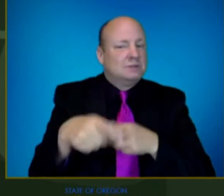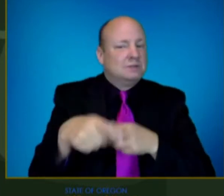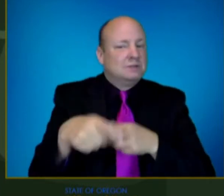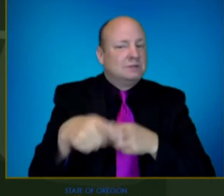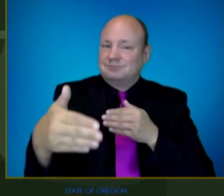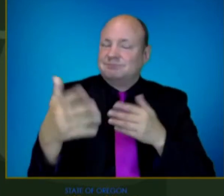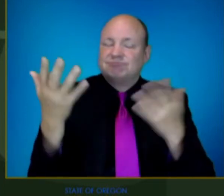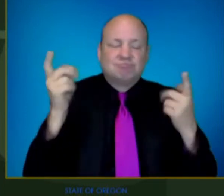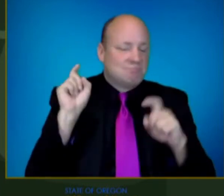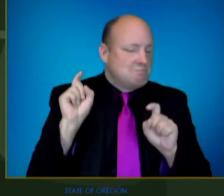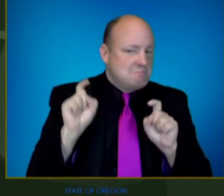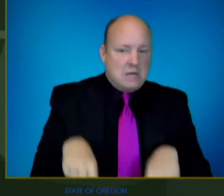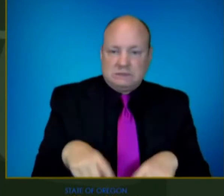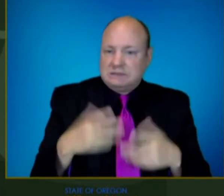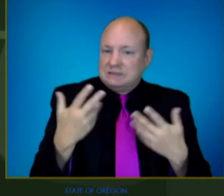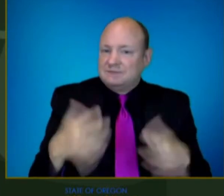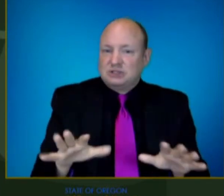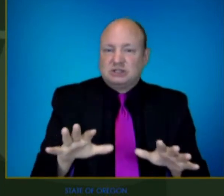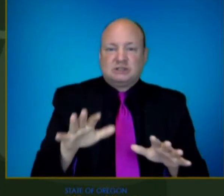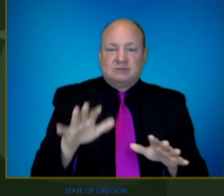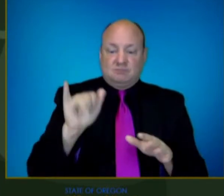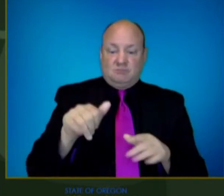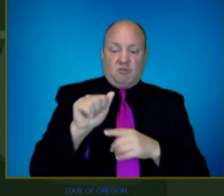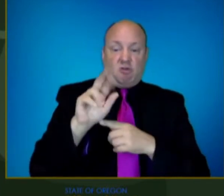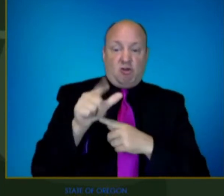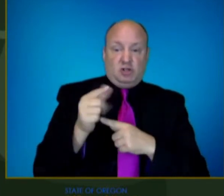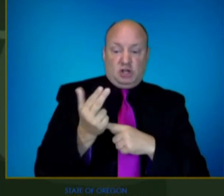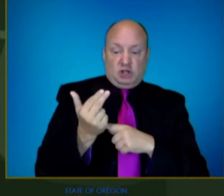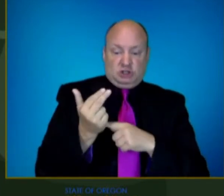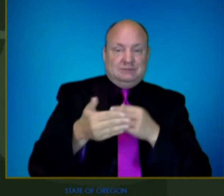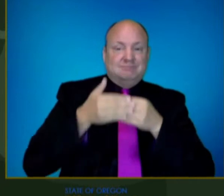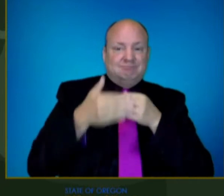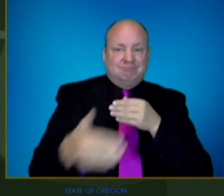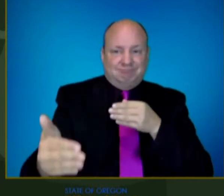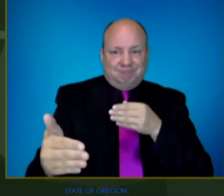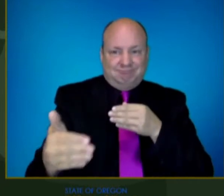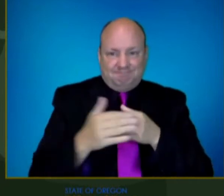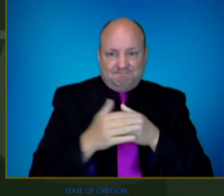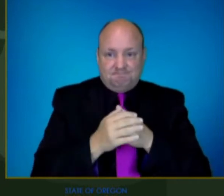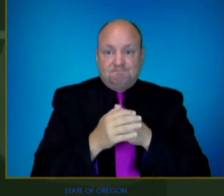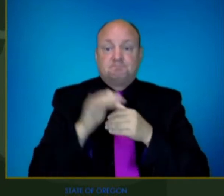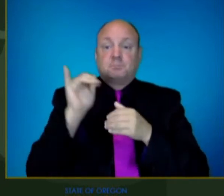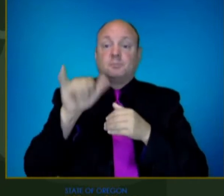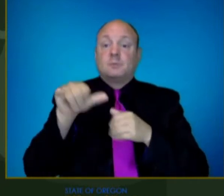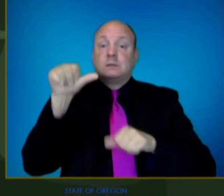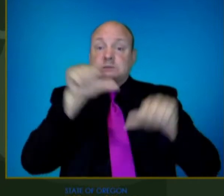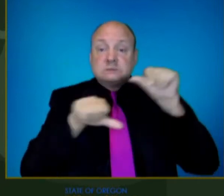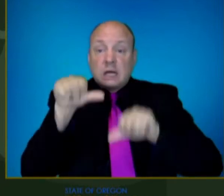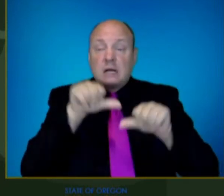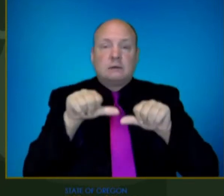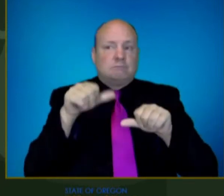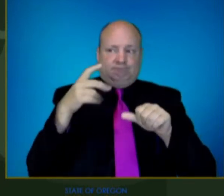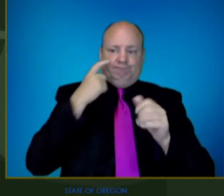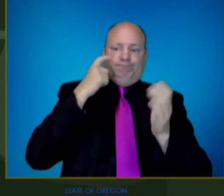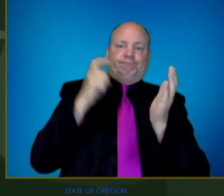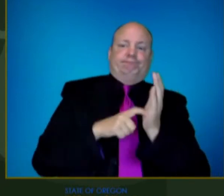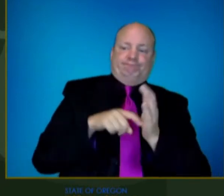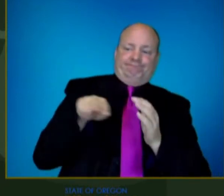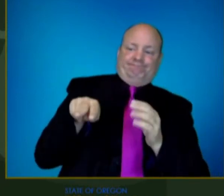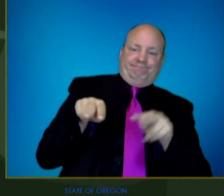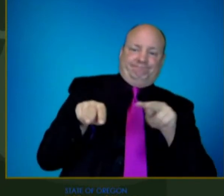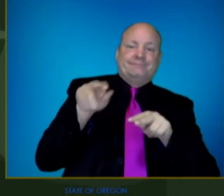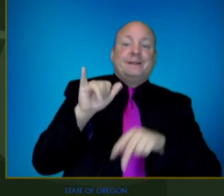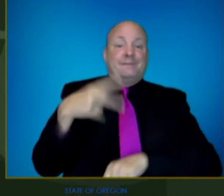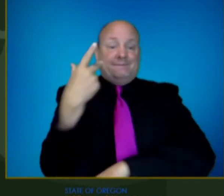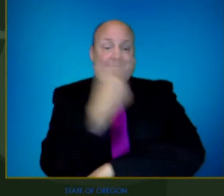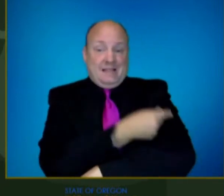August 13th. The latest science is clear that both vaccinated and unvaccinated